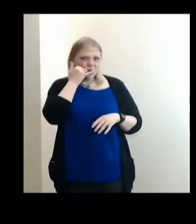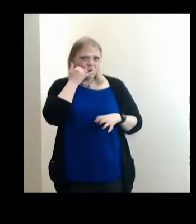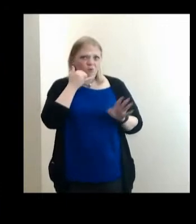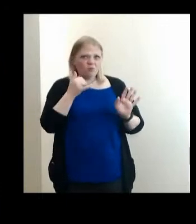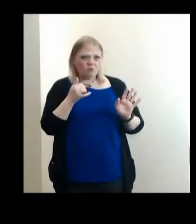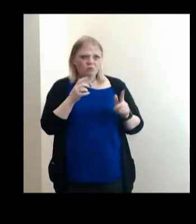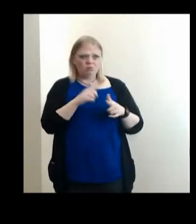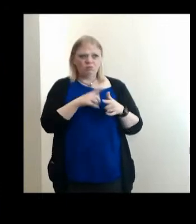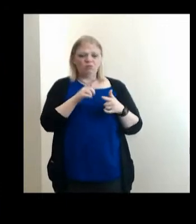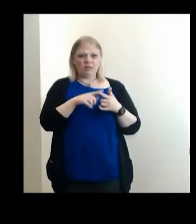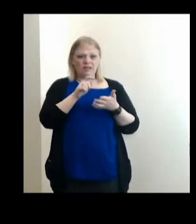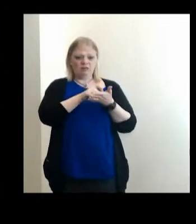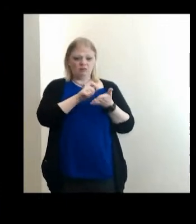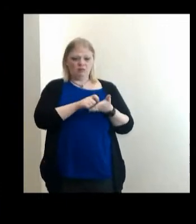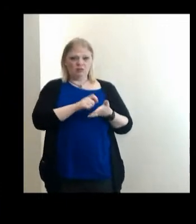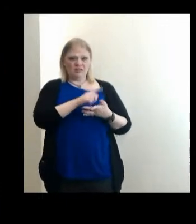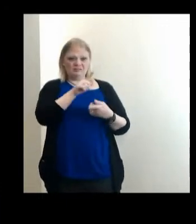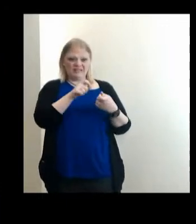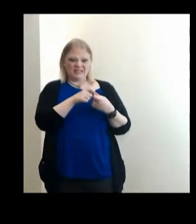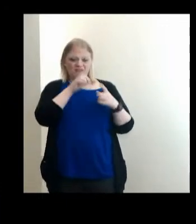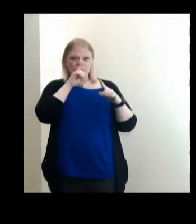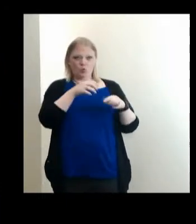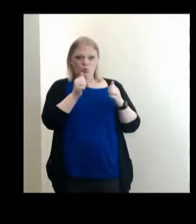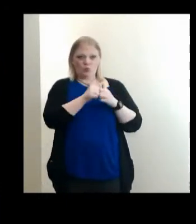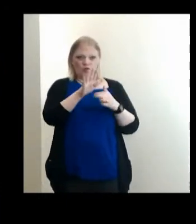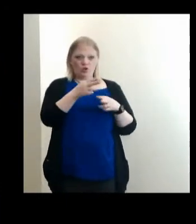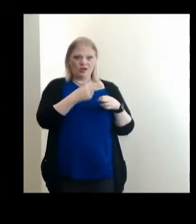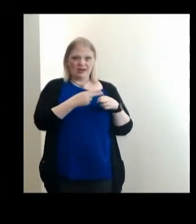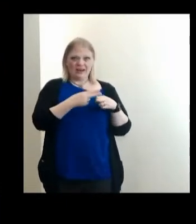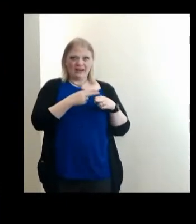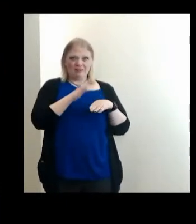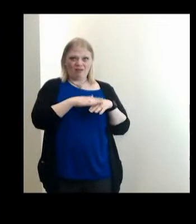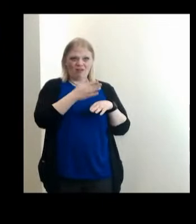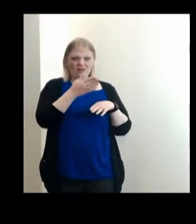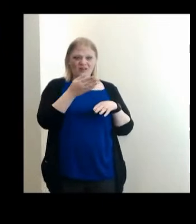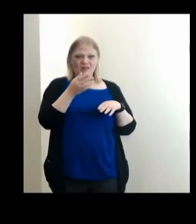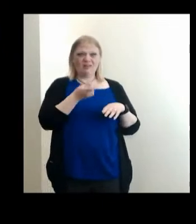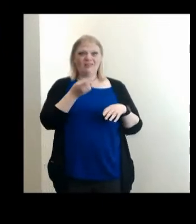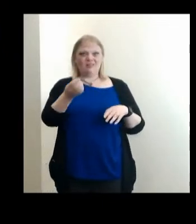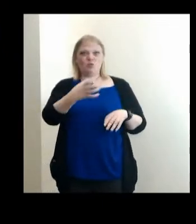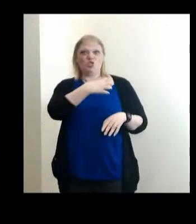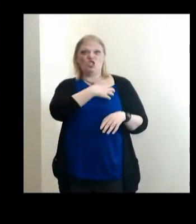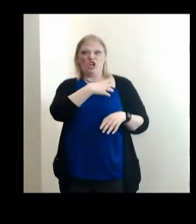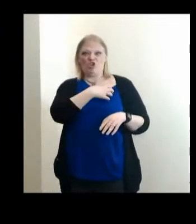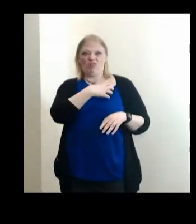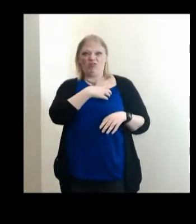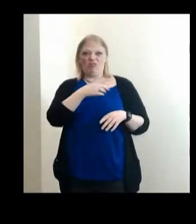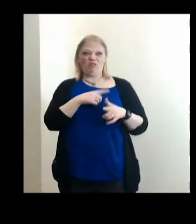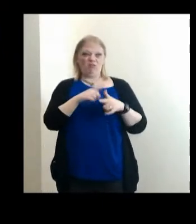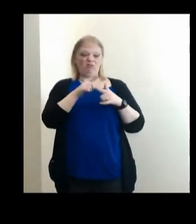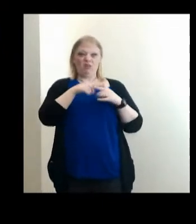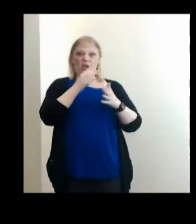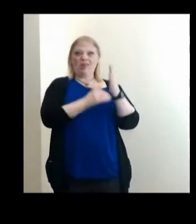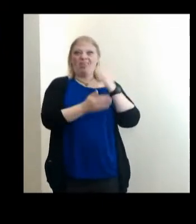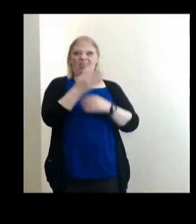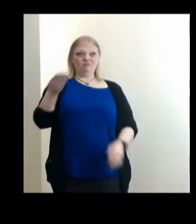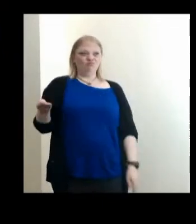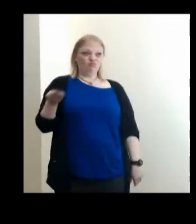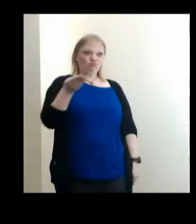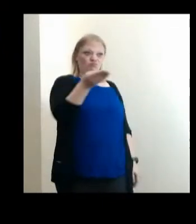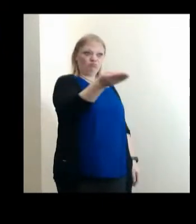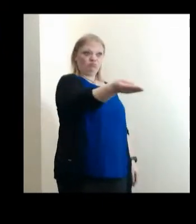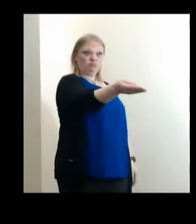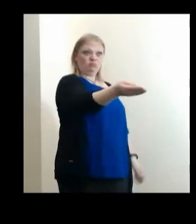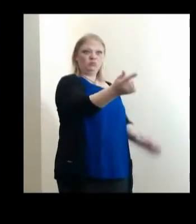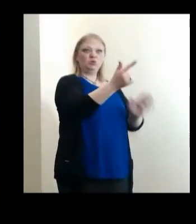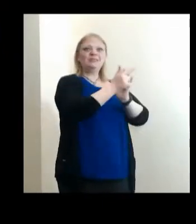write specific orders with their name on it, give it to an Erie County sheriff, and they will hand deliver it and serve those orders so they